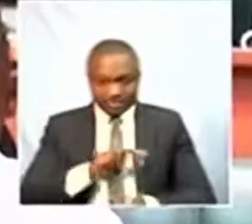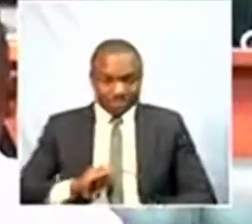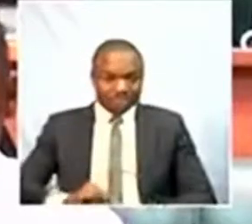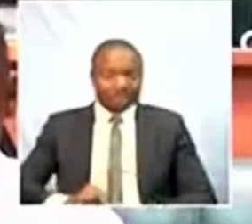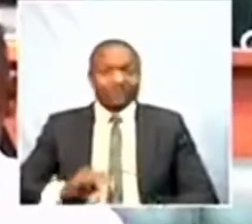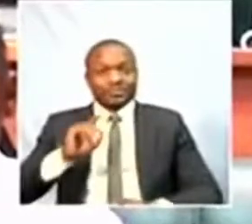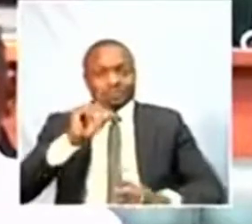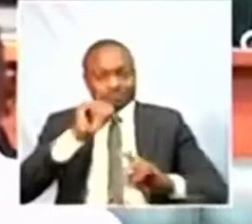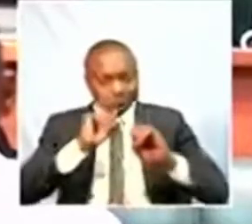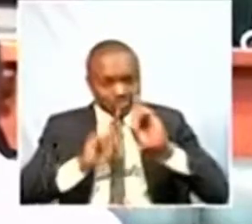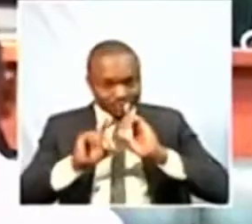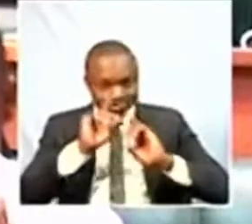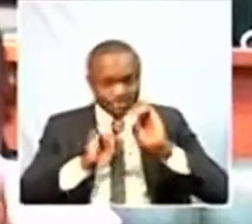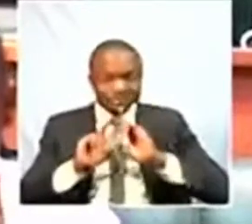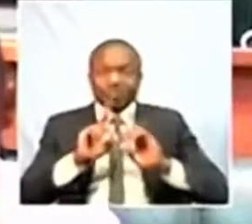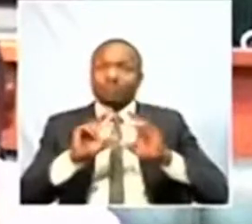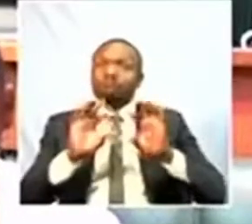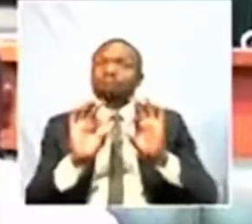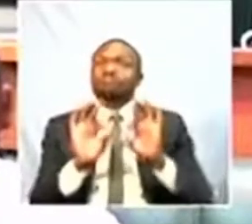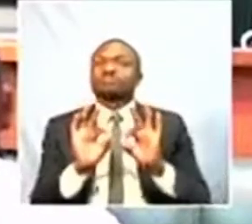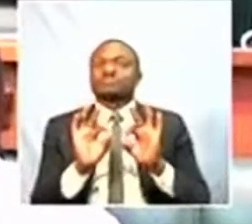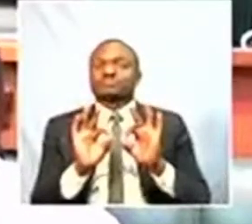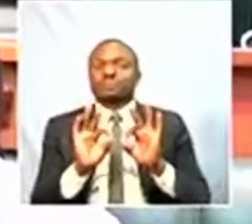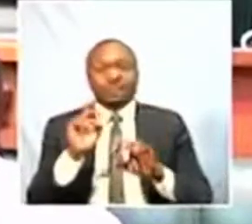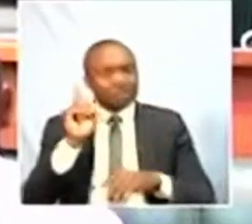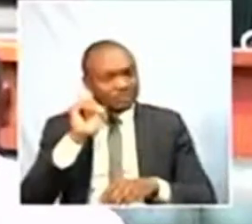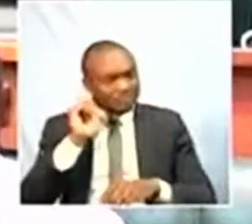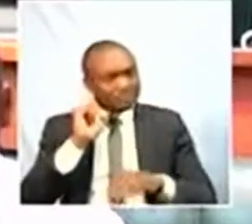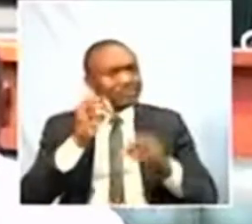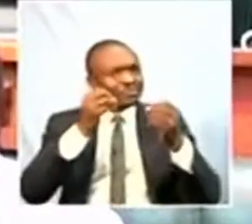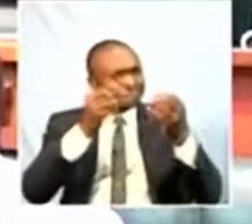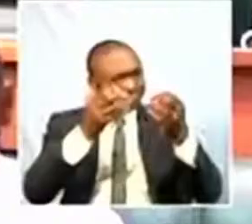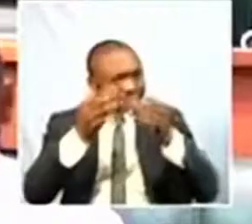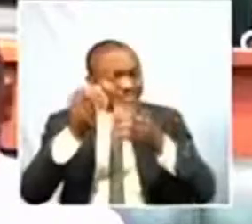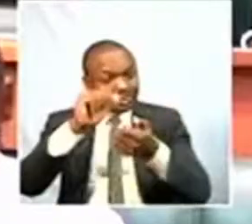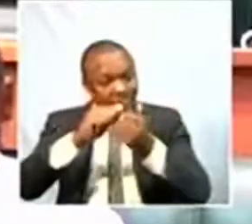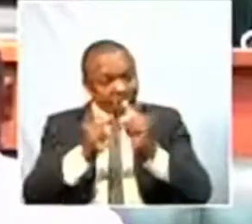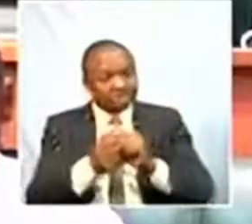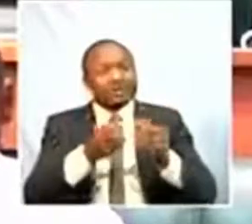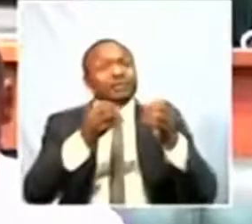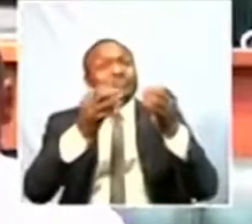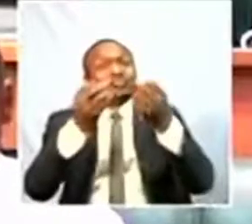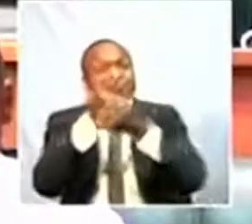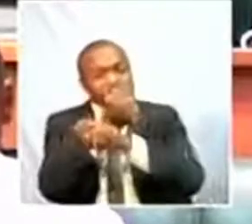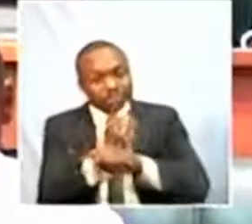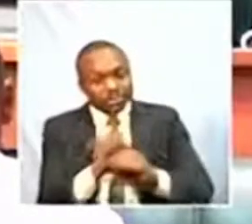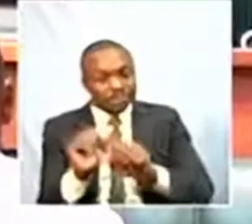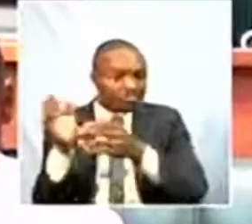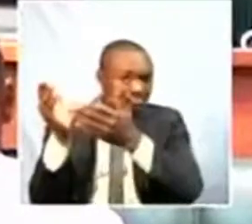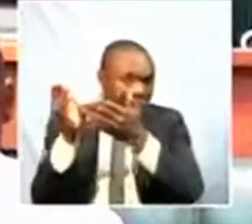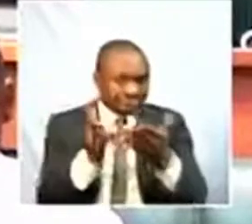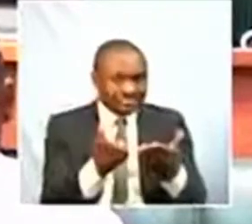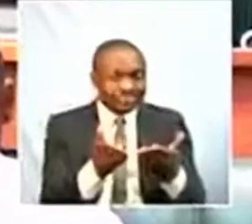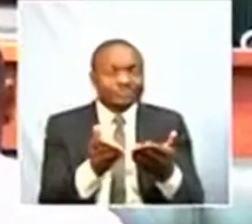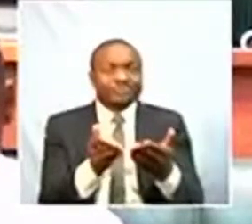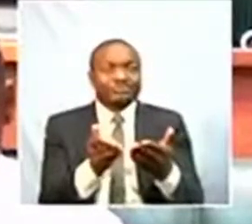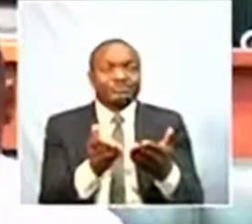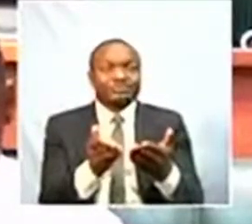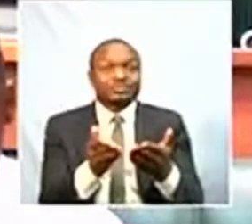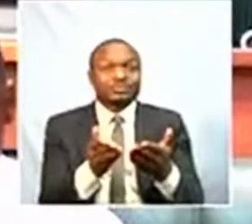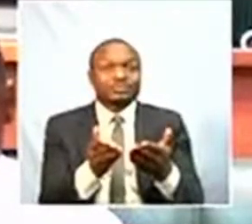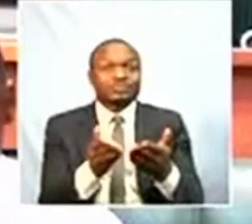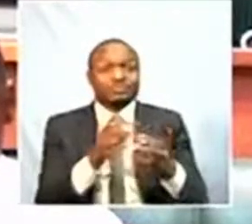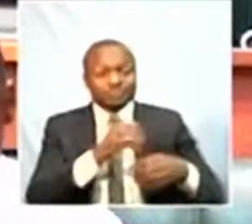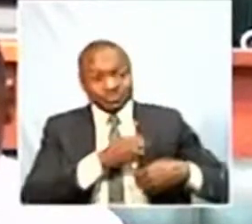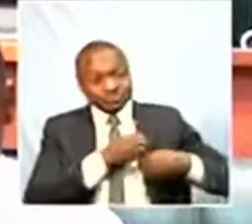actually debated perfectly. We've had so many problems and many solutions have been laid on the table. And to also